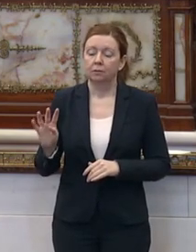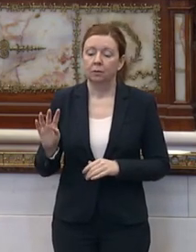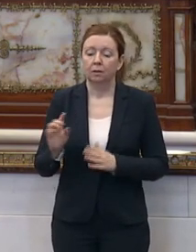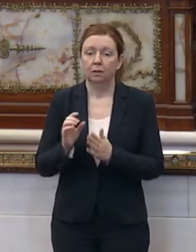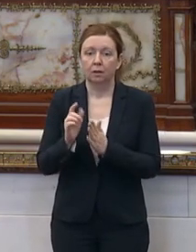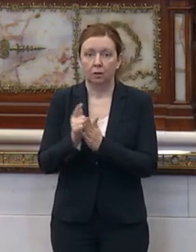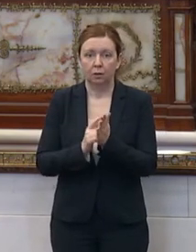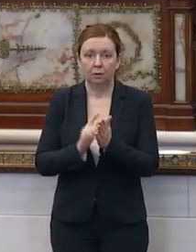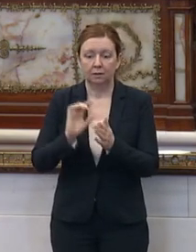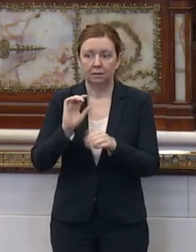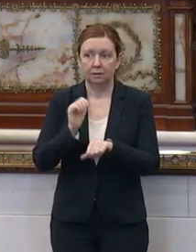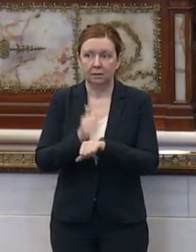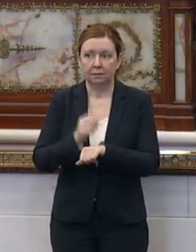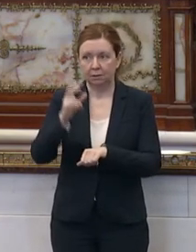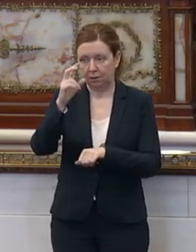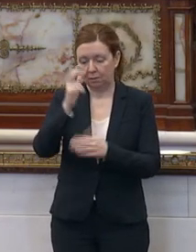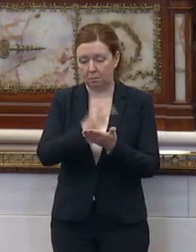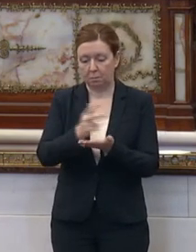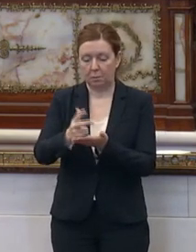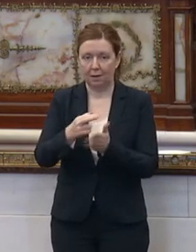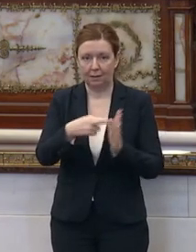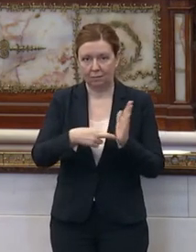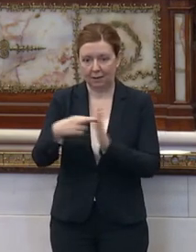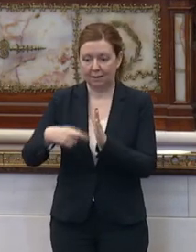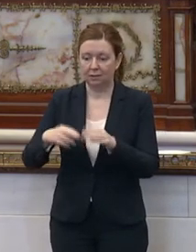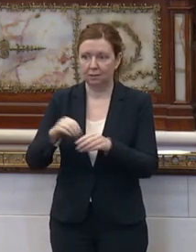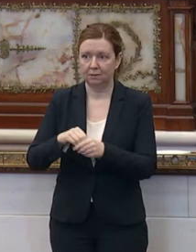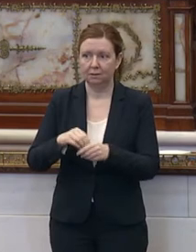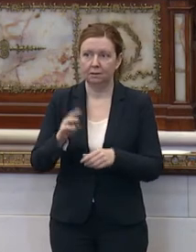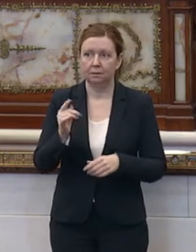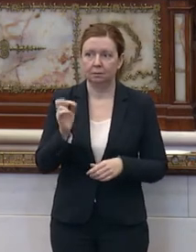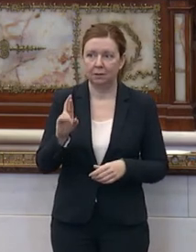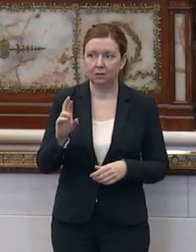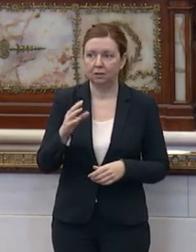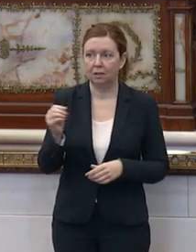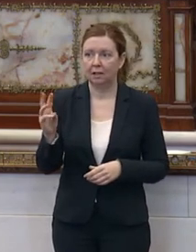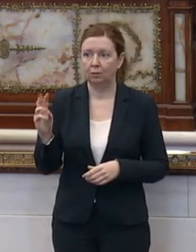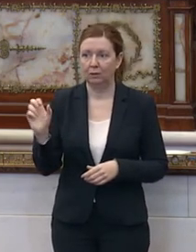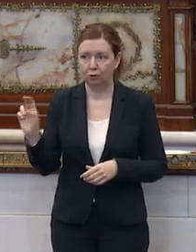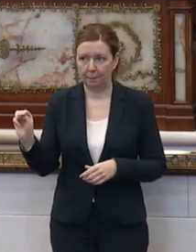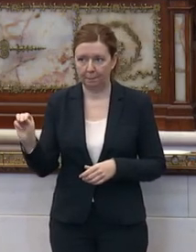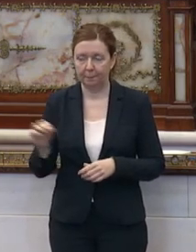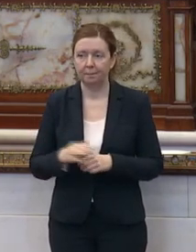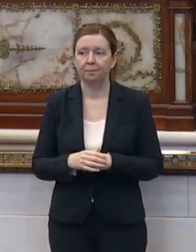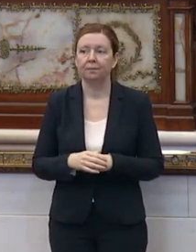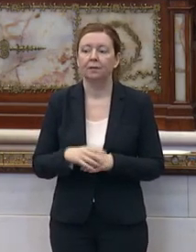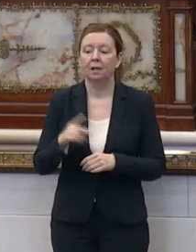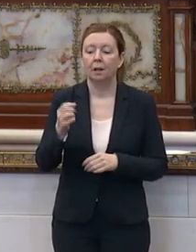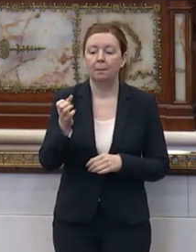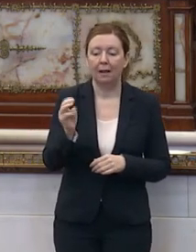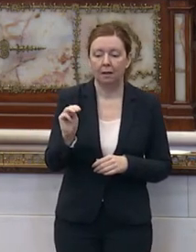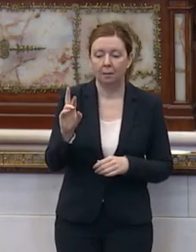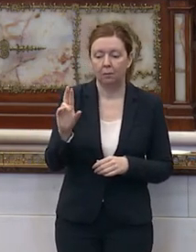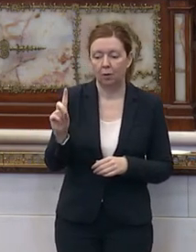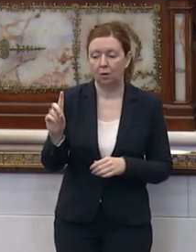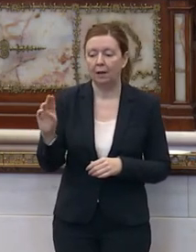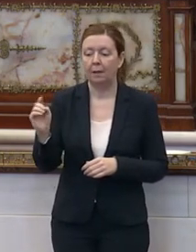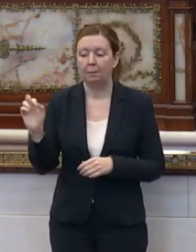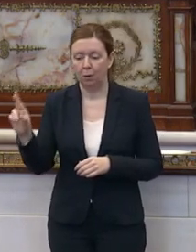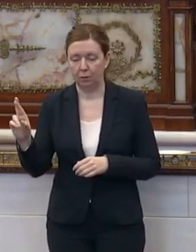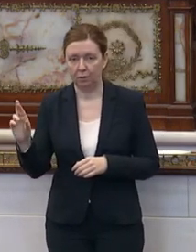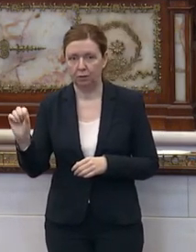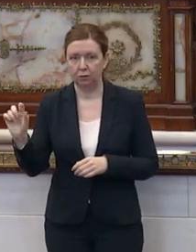210804, entitled an ordinance establishing parking regulations in the vicinity of Mentor Street and Windrum Avenue, Pelham Road, and Mower